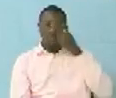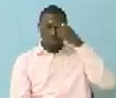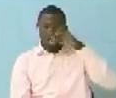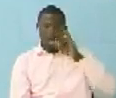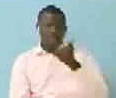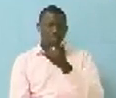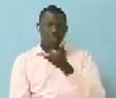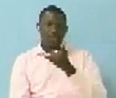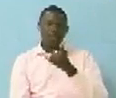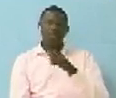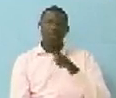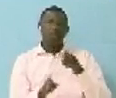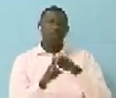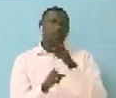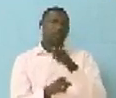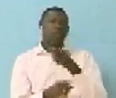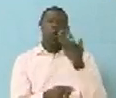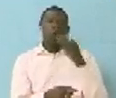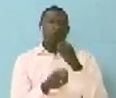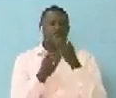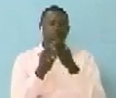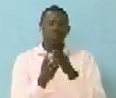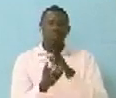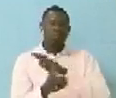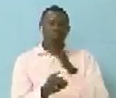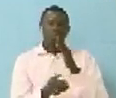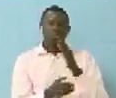When you say to illegally